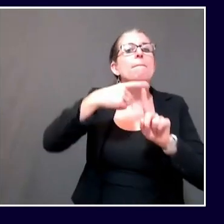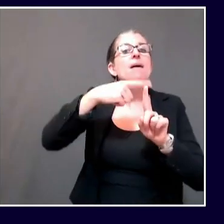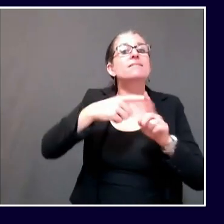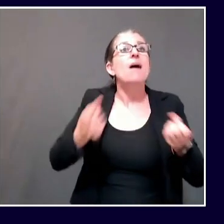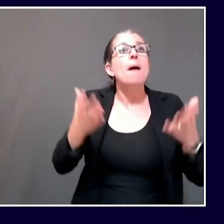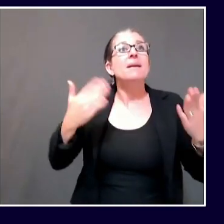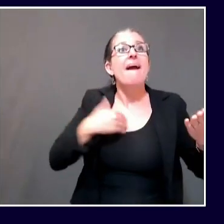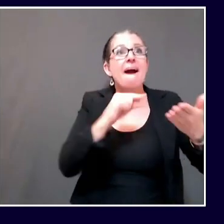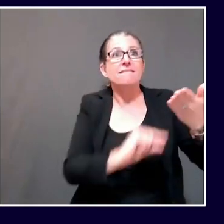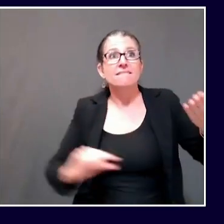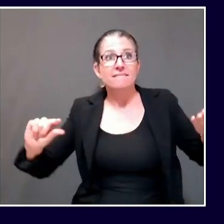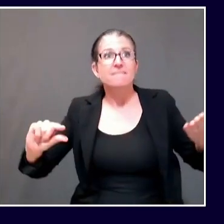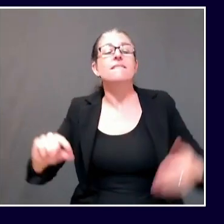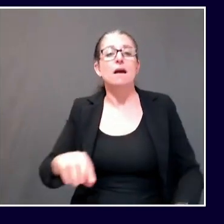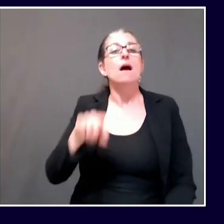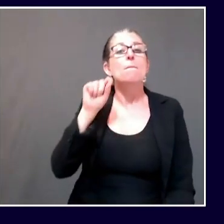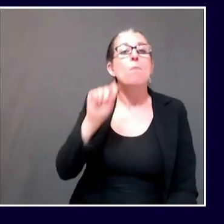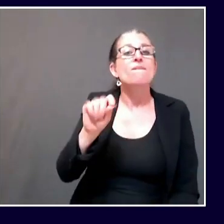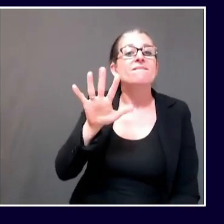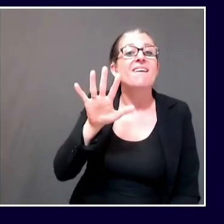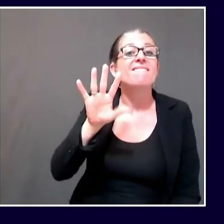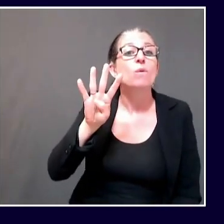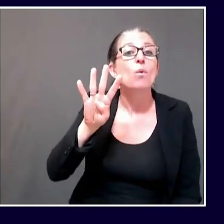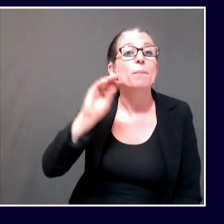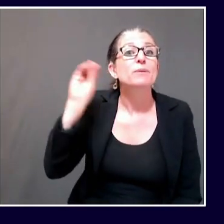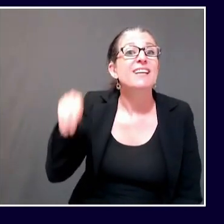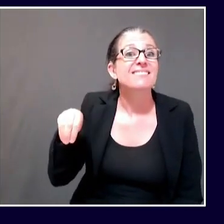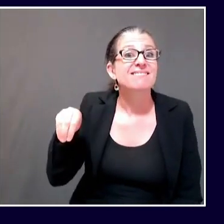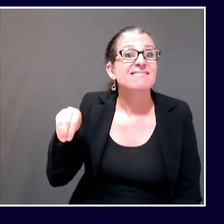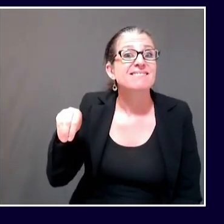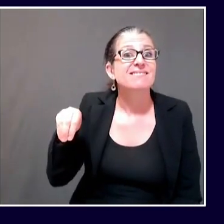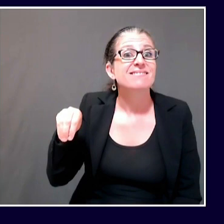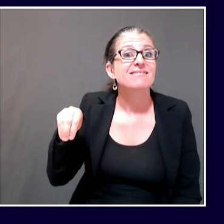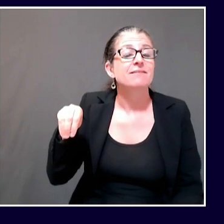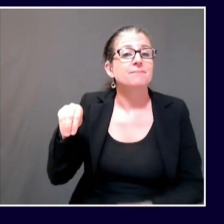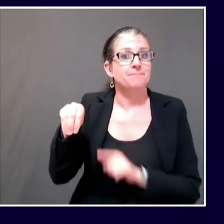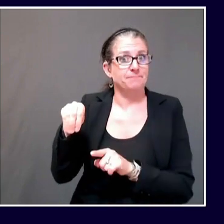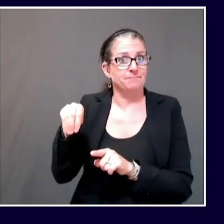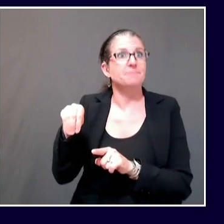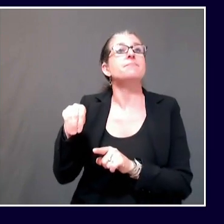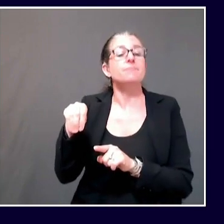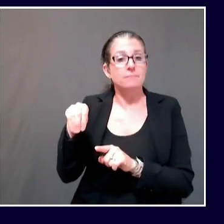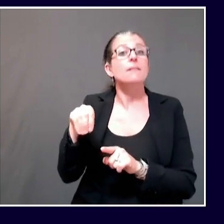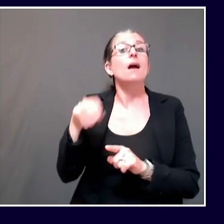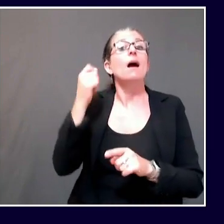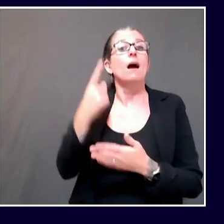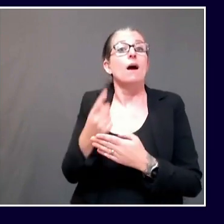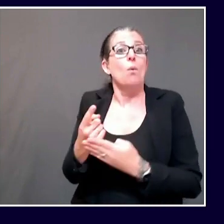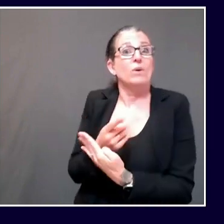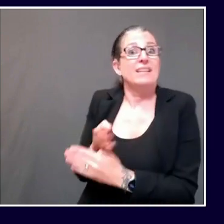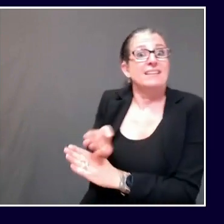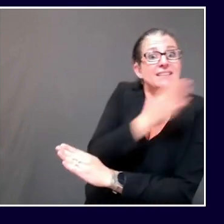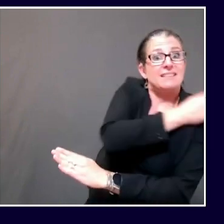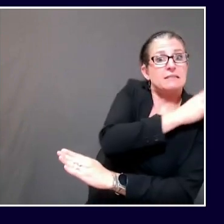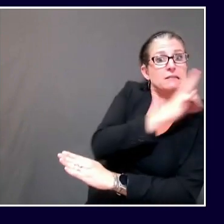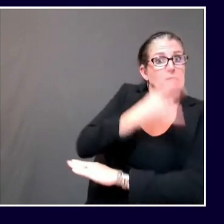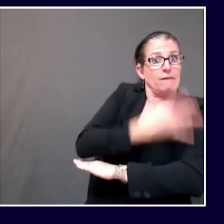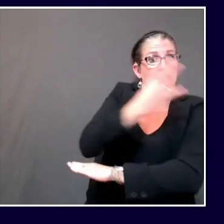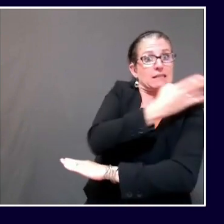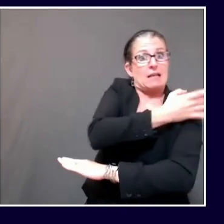0.54%. This brings our 7-day positivity rate for PCR tests to